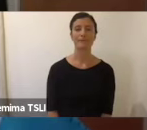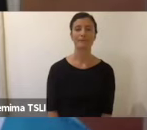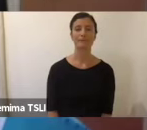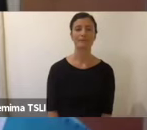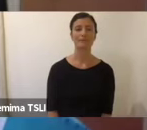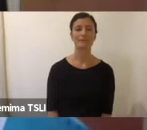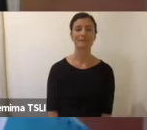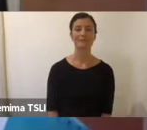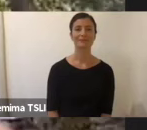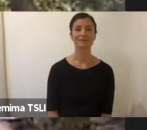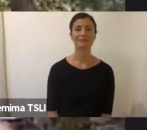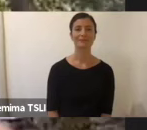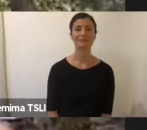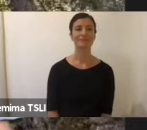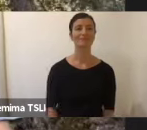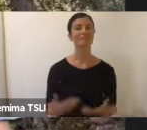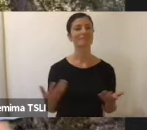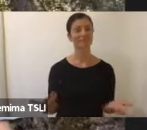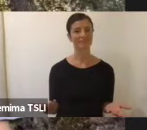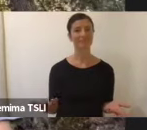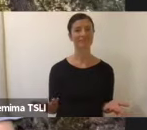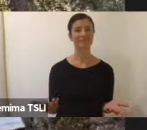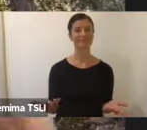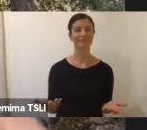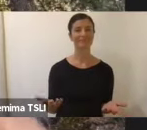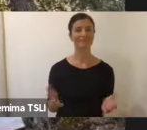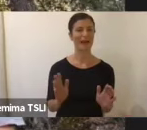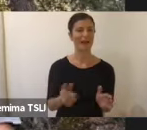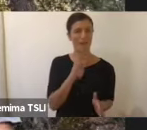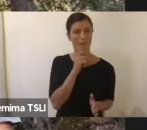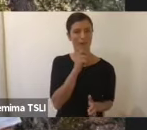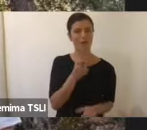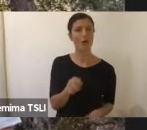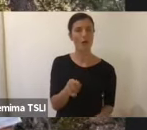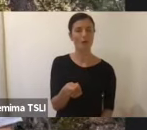we can't well yeah I just had to turn my mic on um